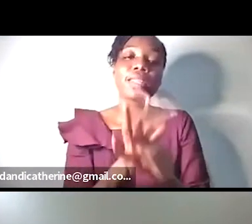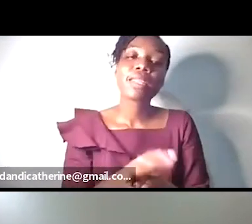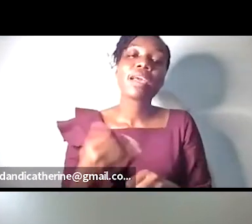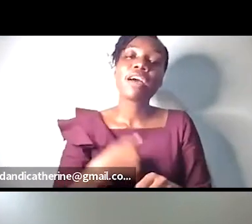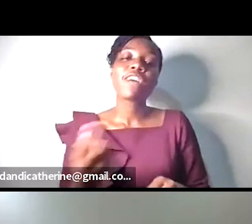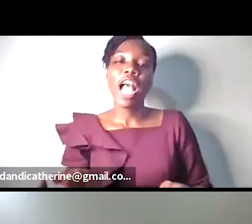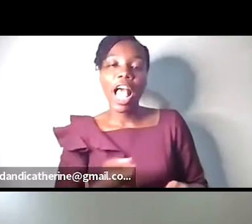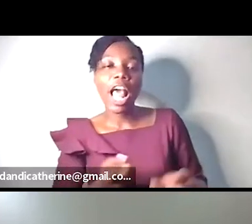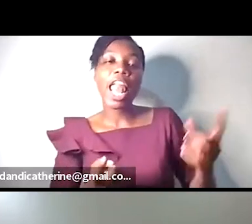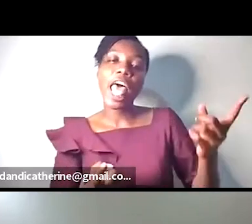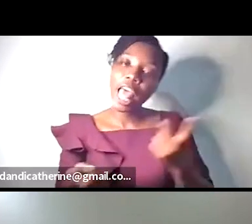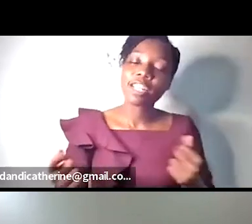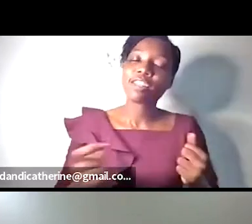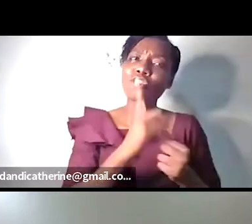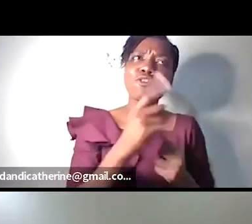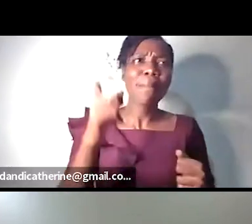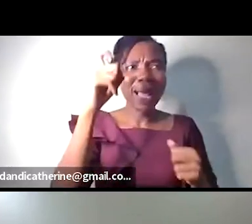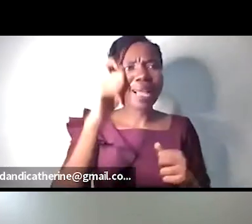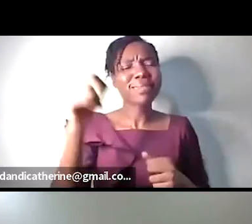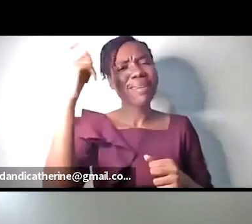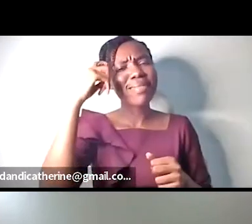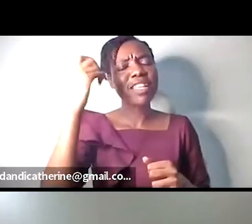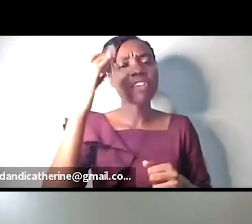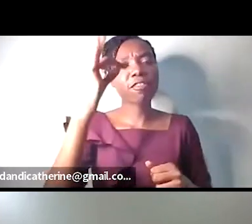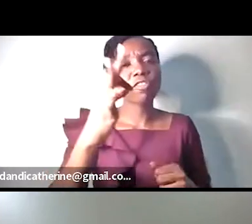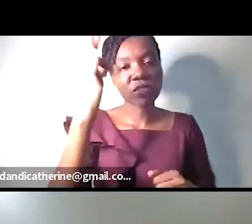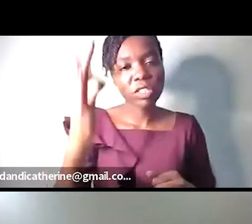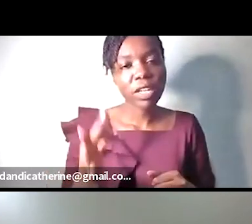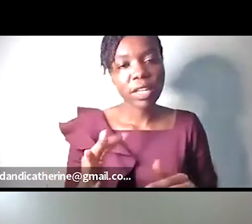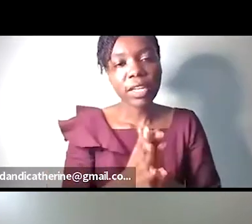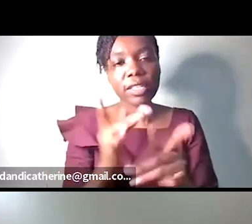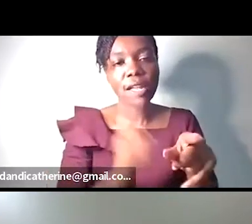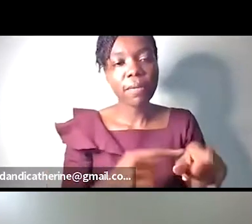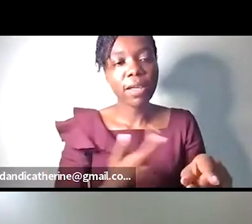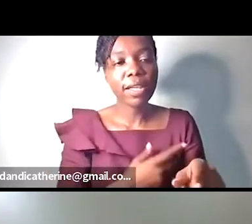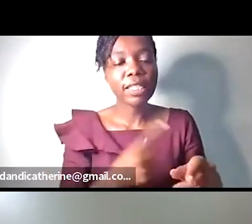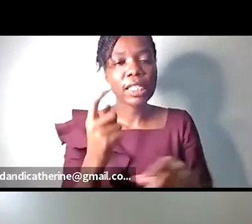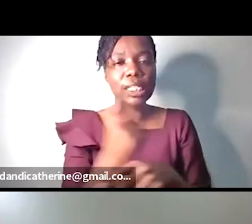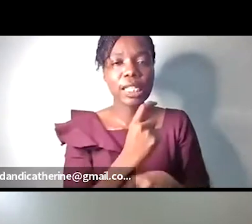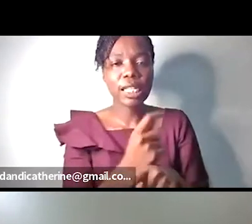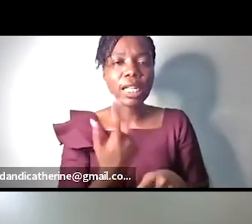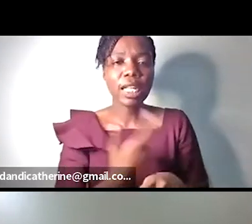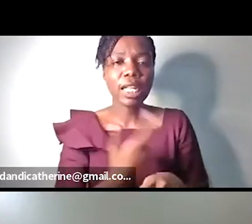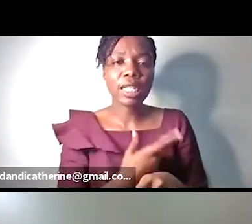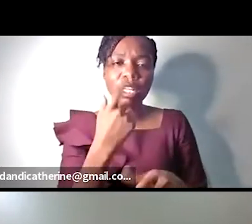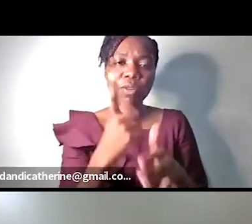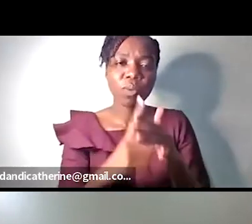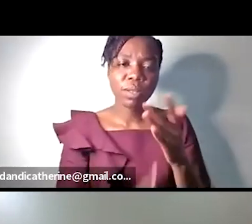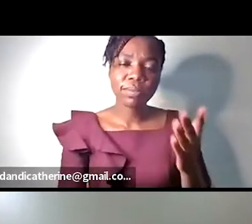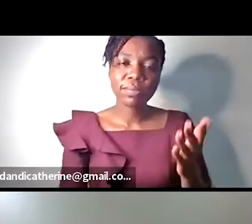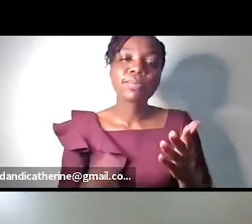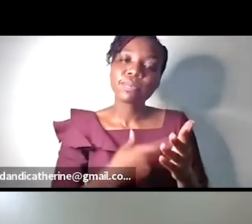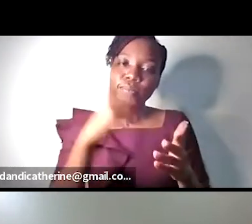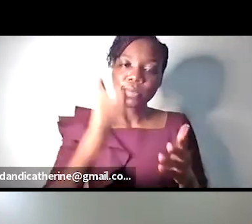we have to pay it forward. And when we are trained and mentored, we are told to pay it forward. So in